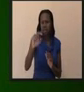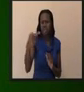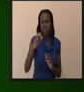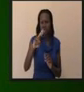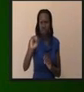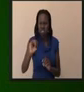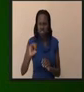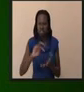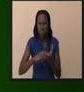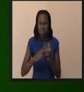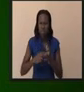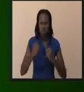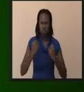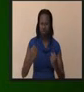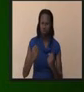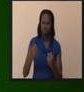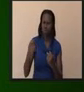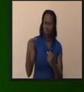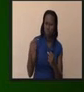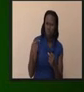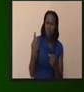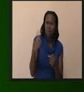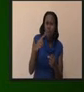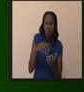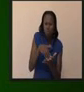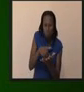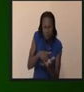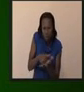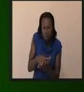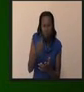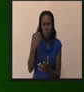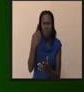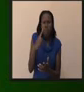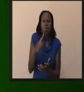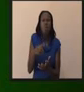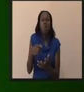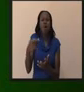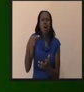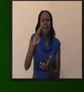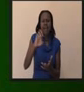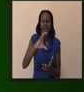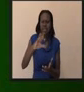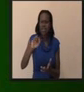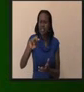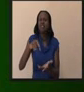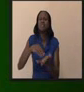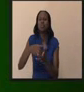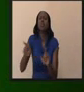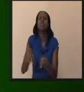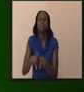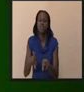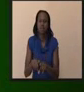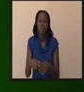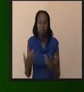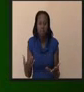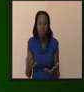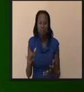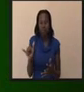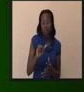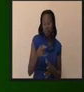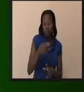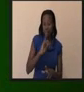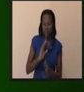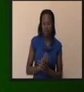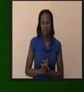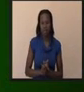it A, a strong gene, B, a weak gene, or C, a recessive gene?